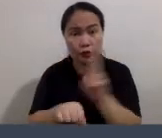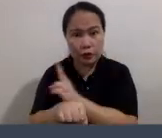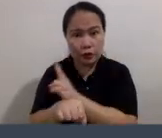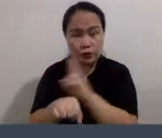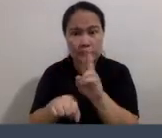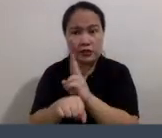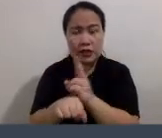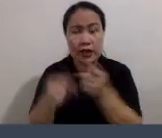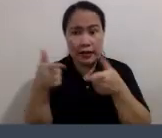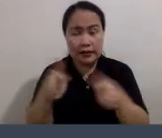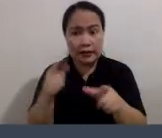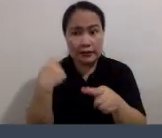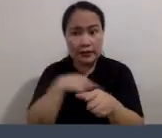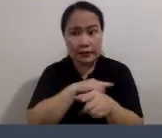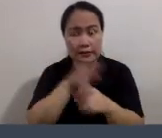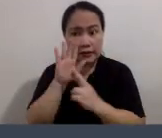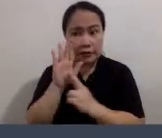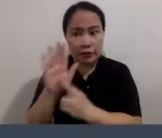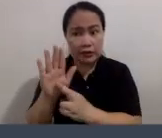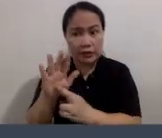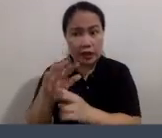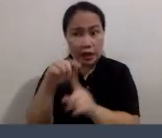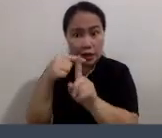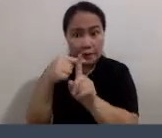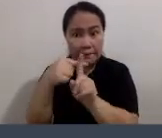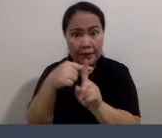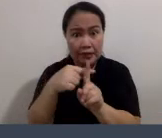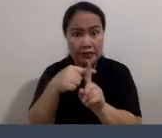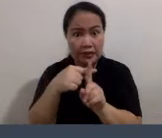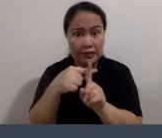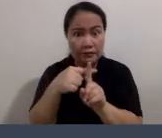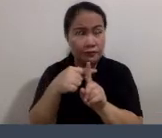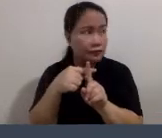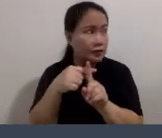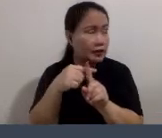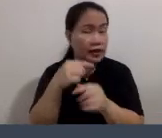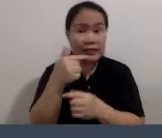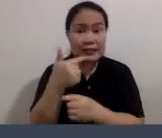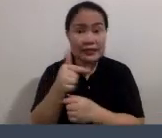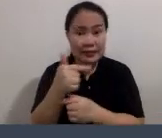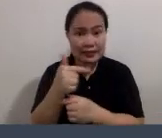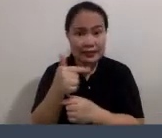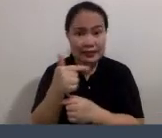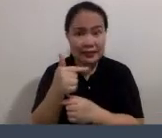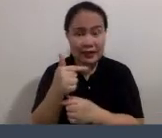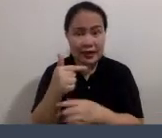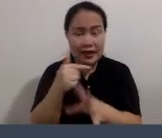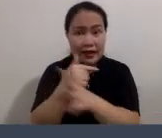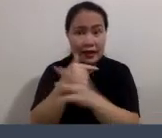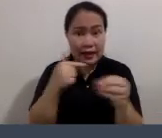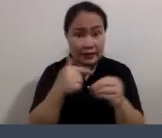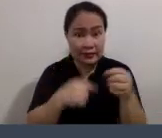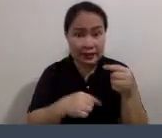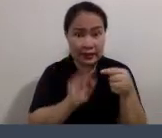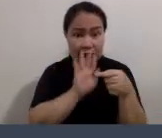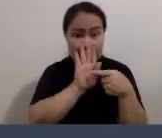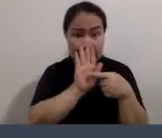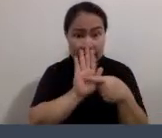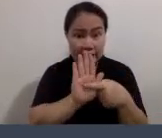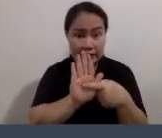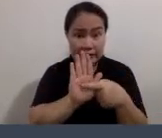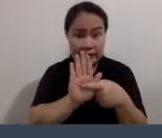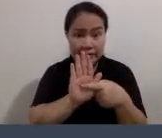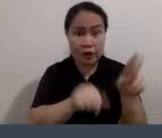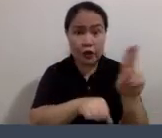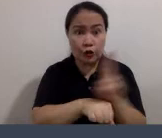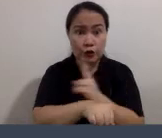Okay, so let us represent a positive integer as color green. And then for negative integer,